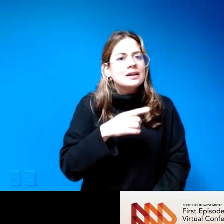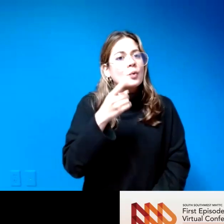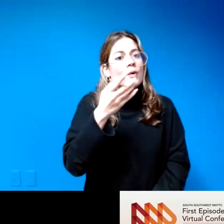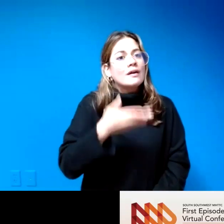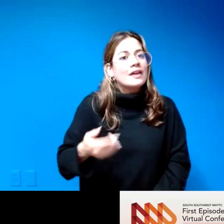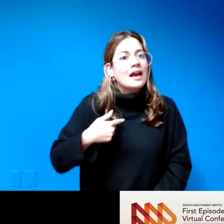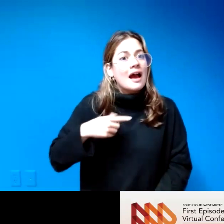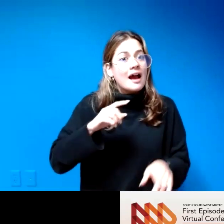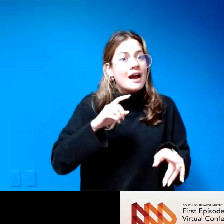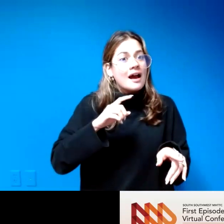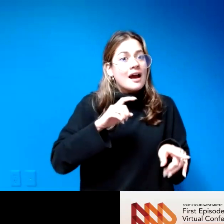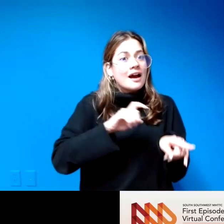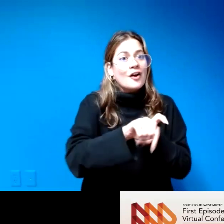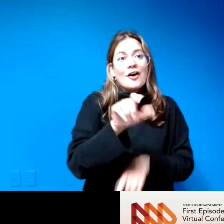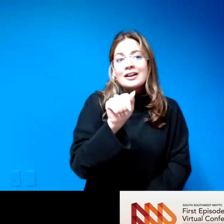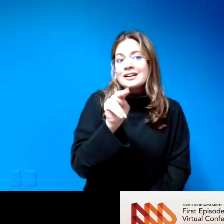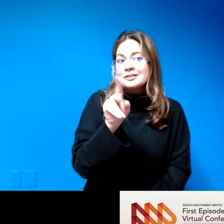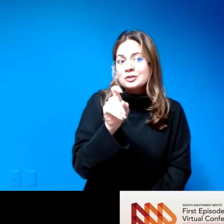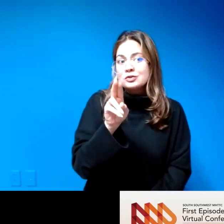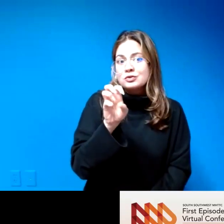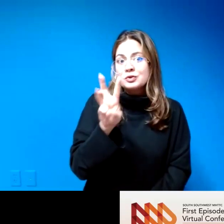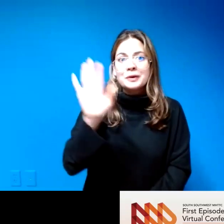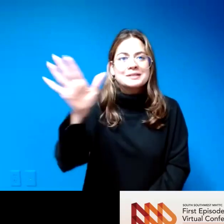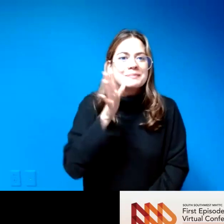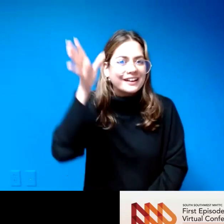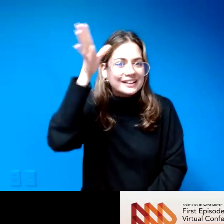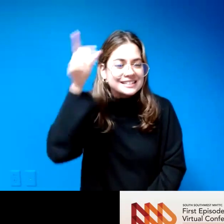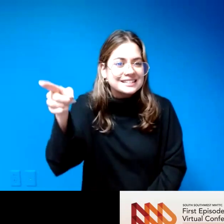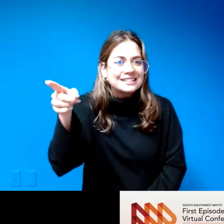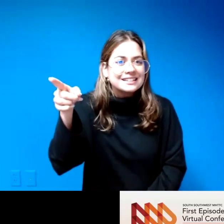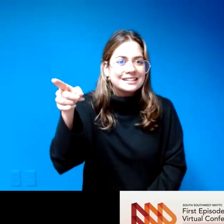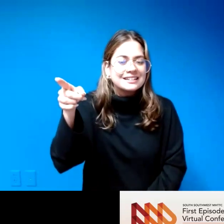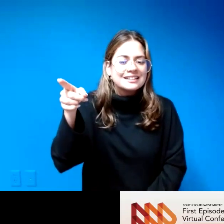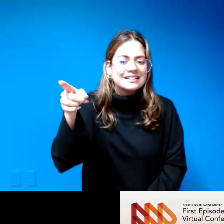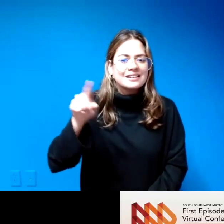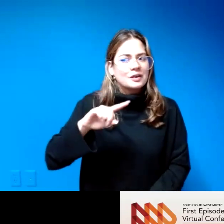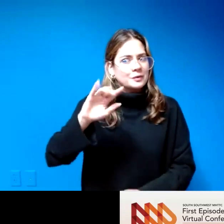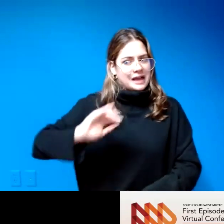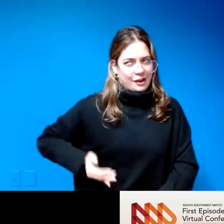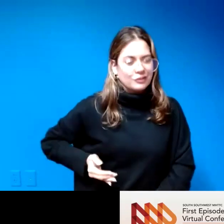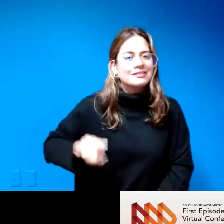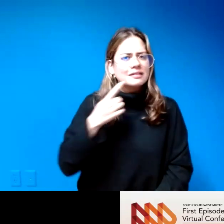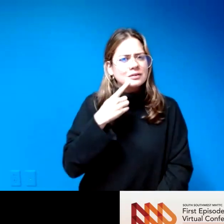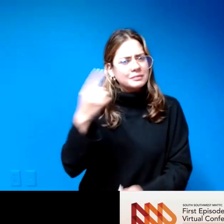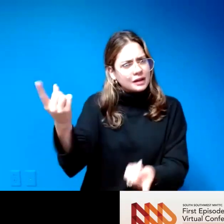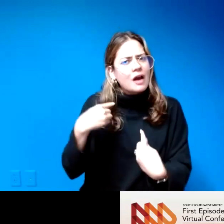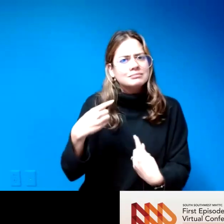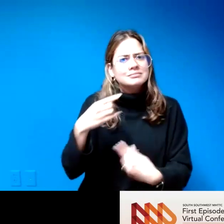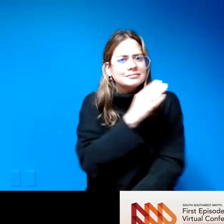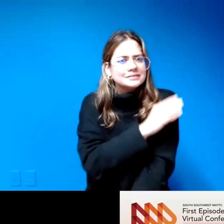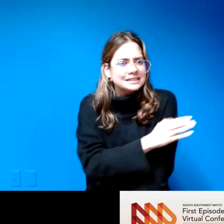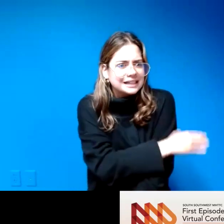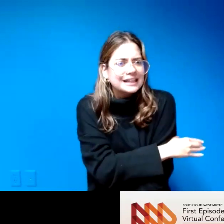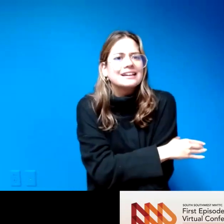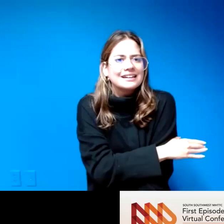I did, I called Andrew's parents after he was hired, and I asked them to come back to the clinic, and I